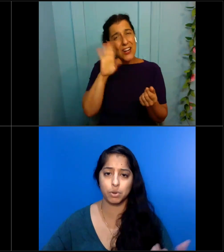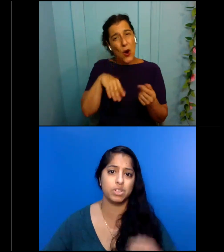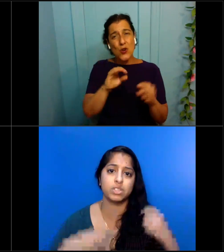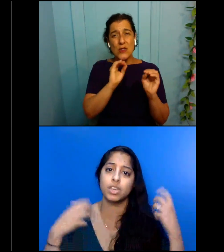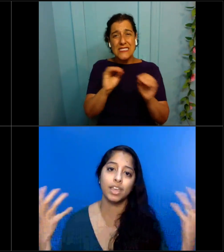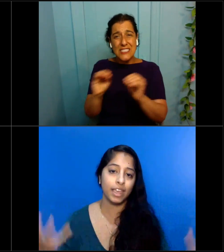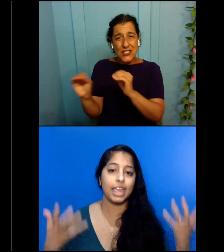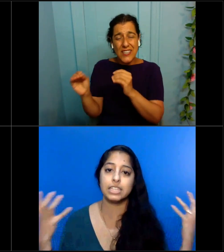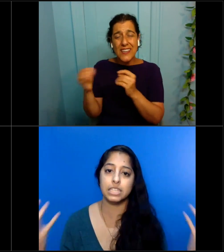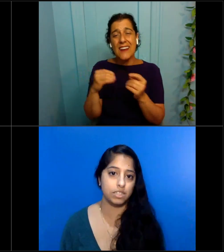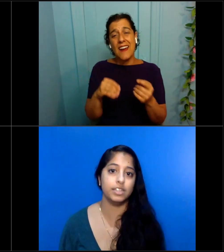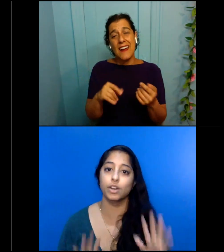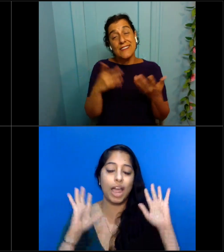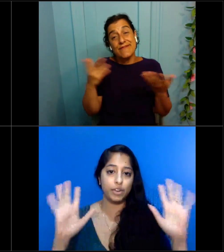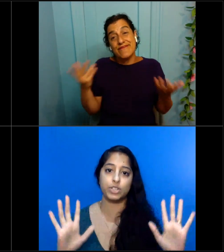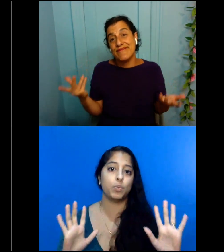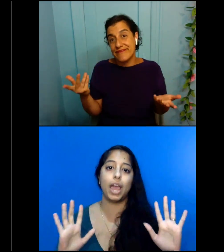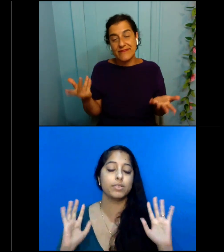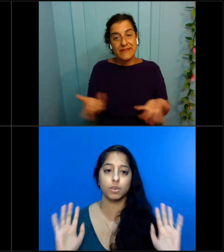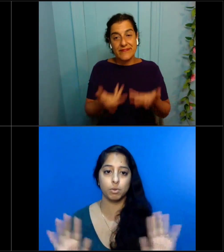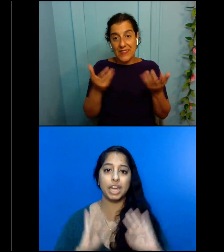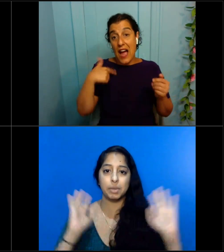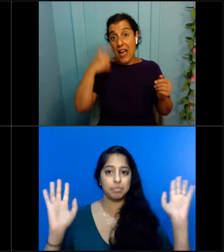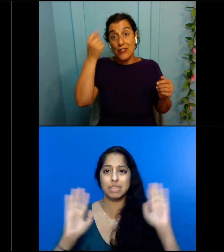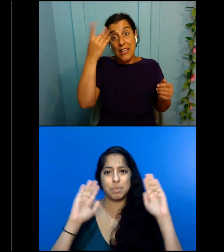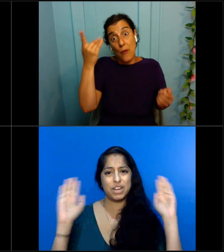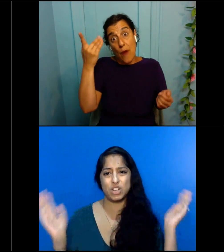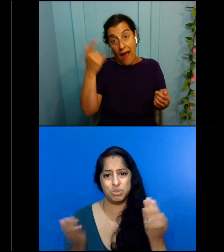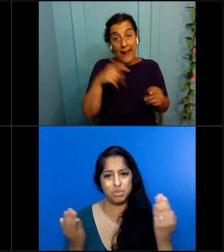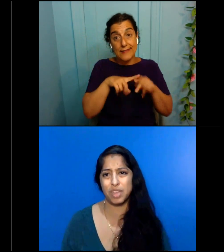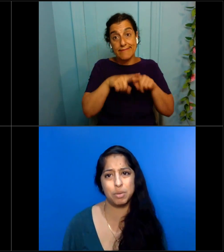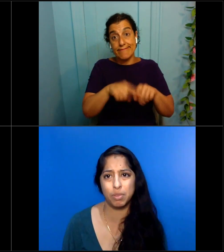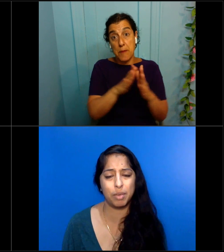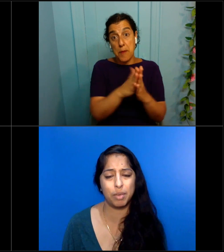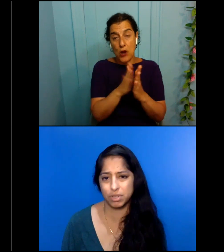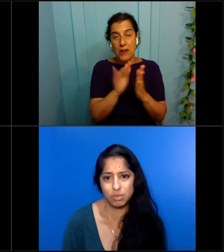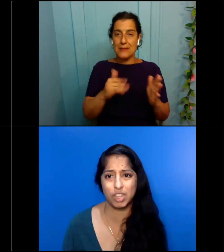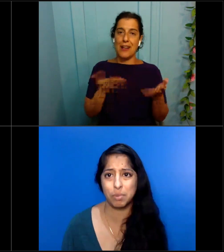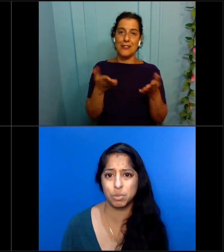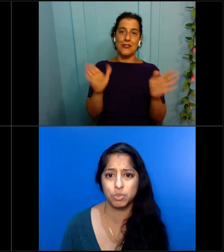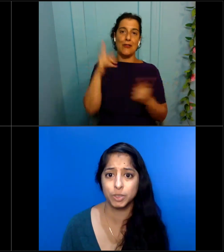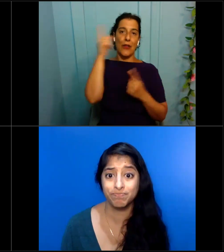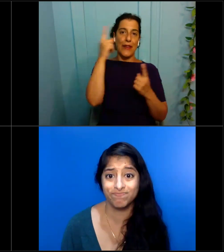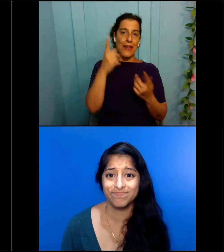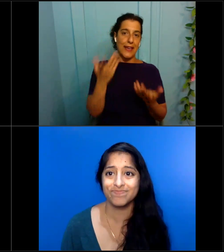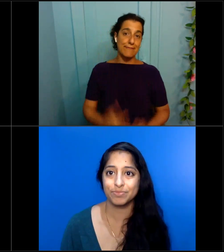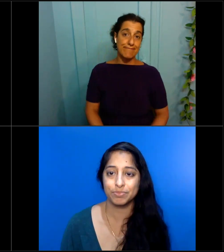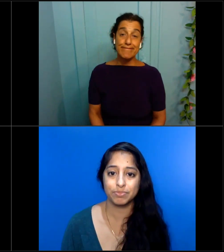heavy course load, it's easy, I understand why. So anyway, that's my general thought about that, but hopefully that was